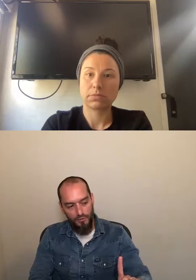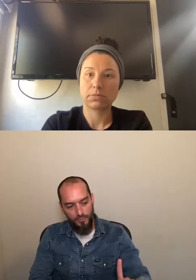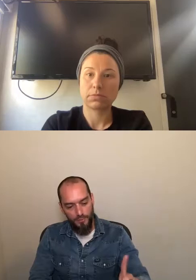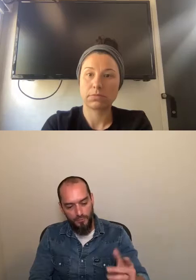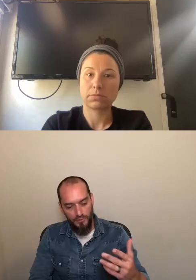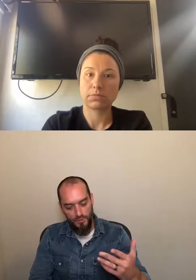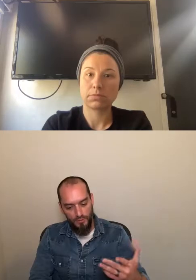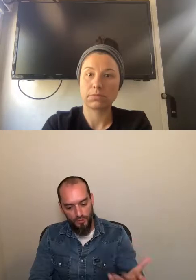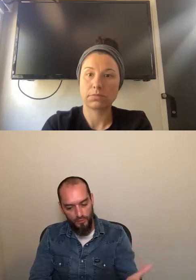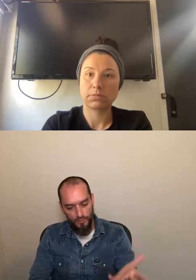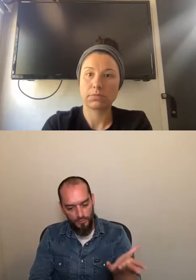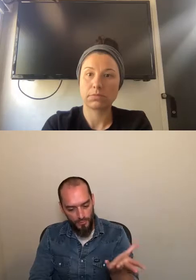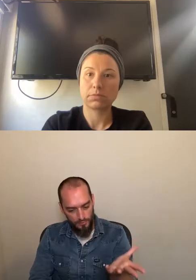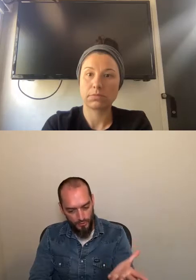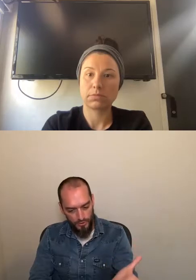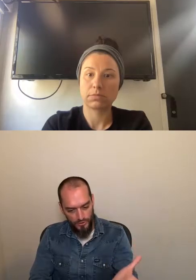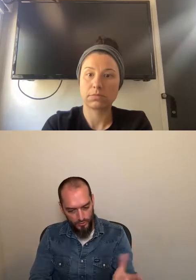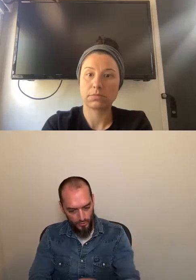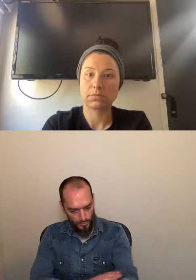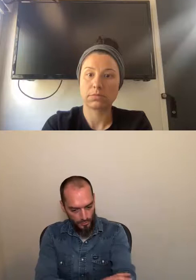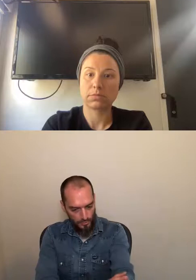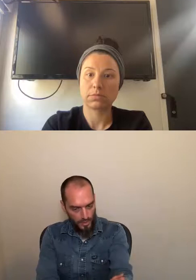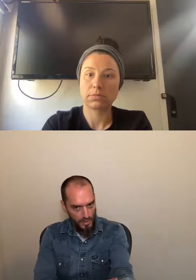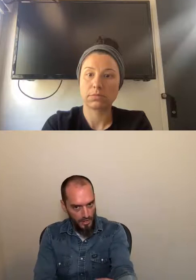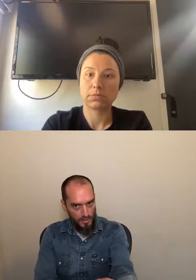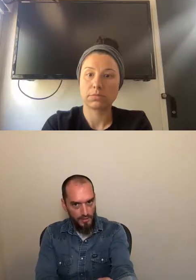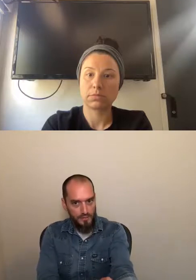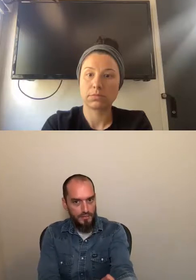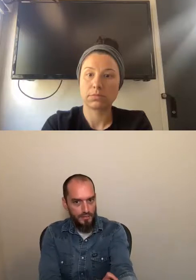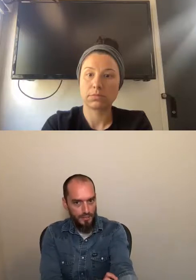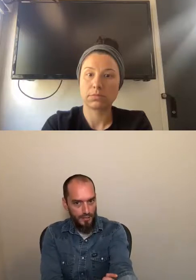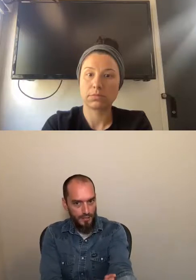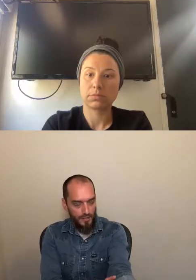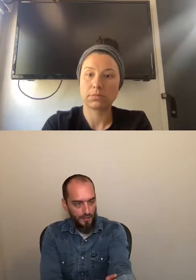then you'll be able to inspect your own home. You'll be able to understand your own home. And